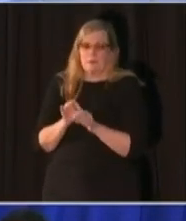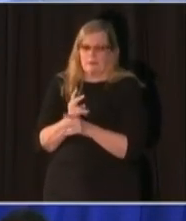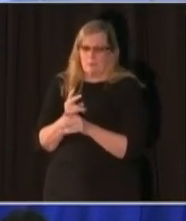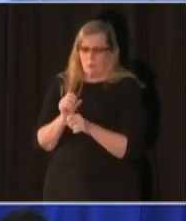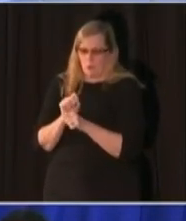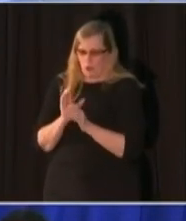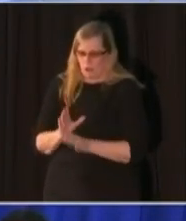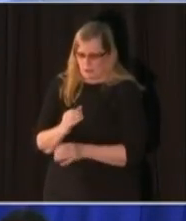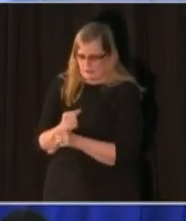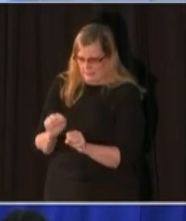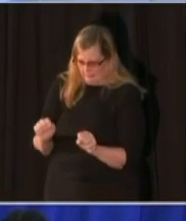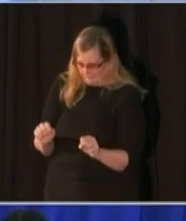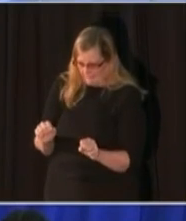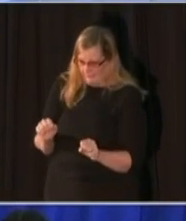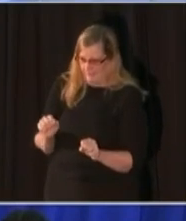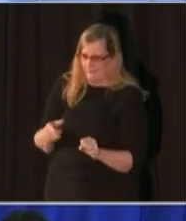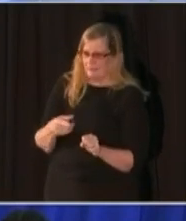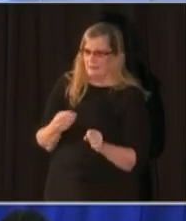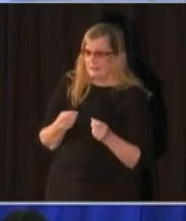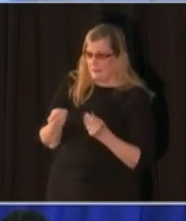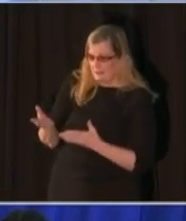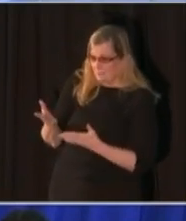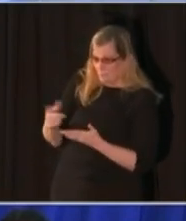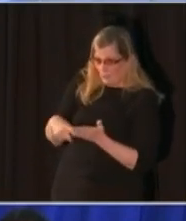us being able to respond to this pandemic.